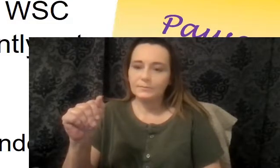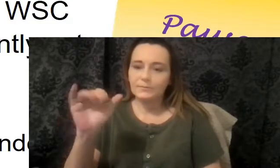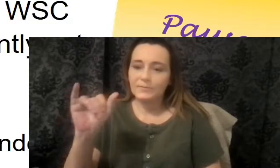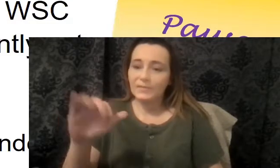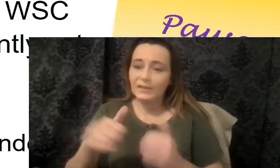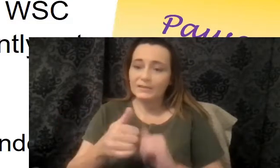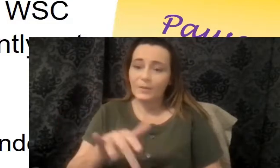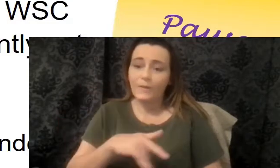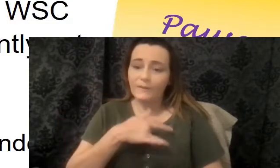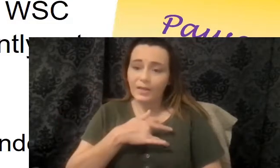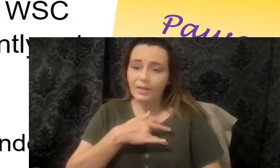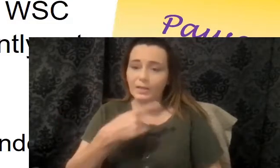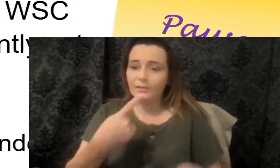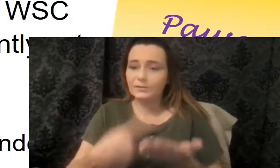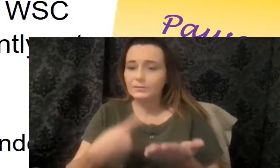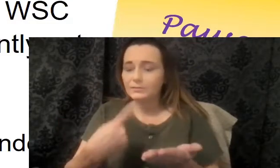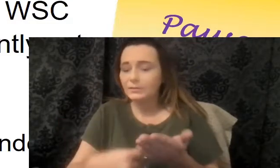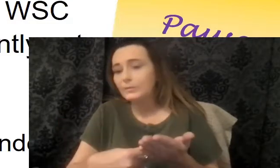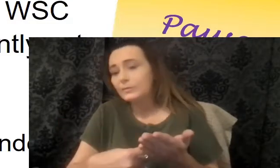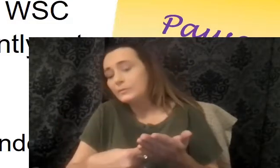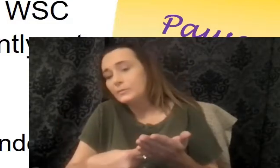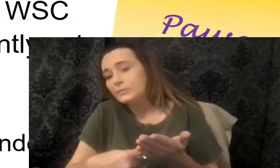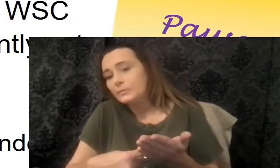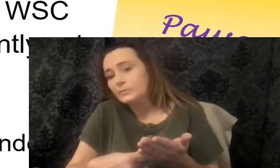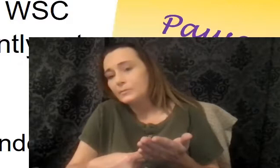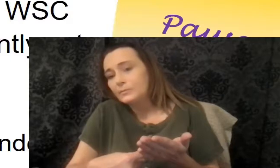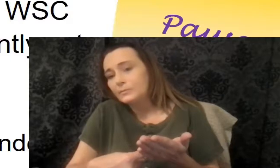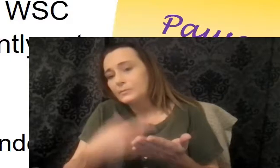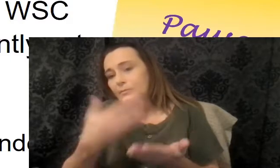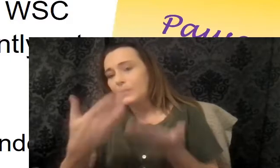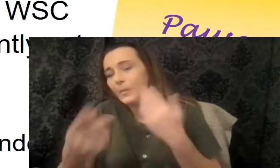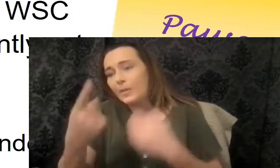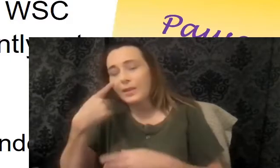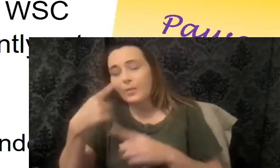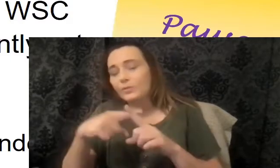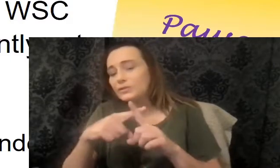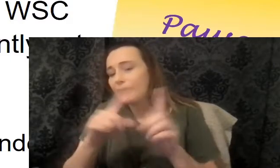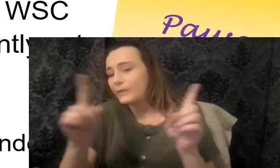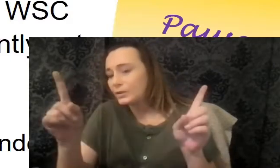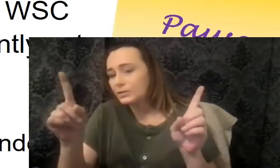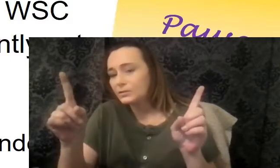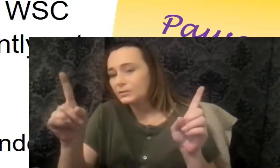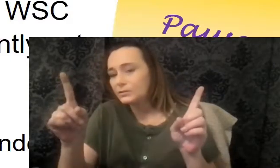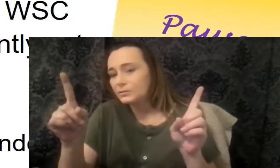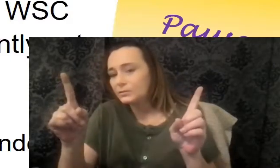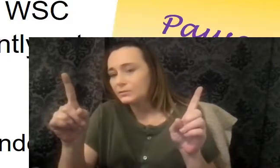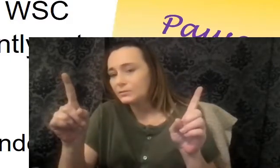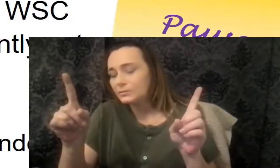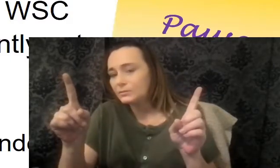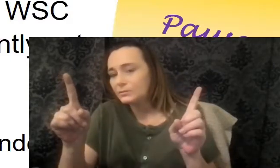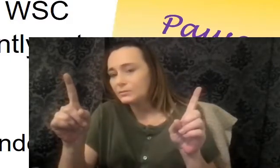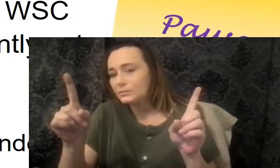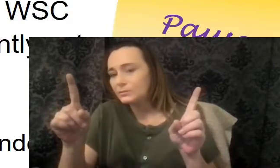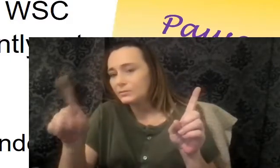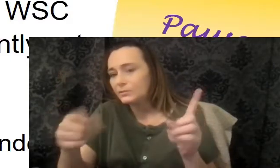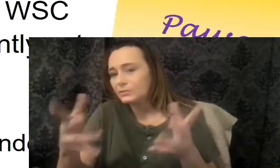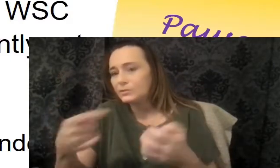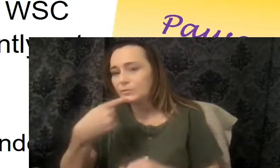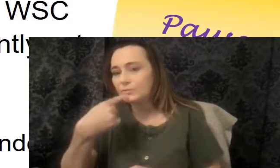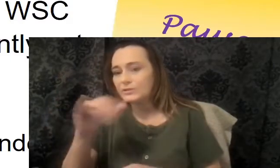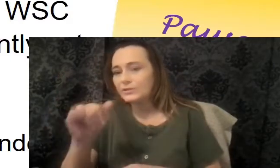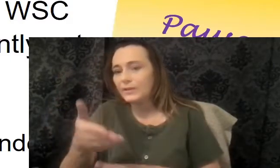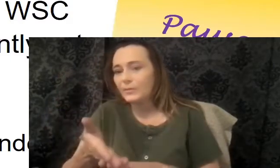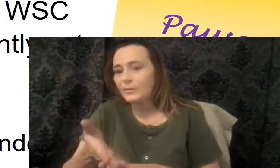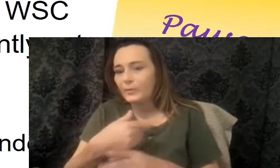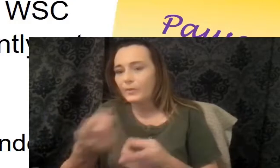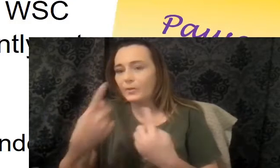it. Sometimes people think that we might be different or something. I just wanted to express that before we go for